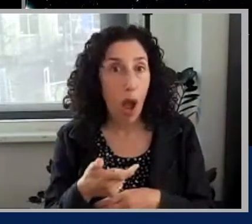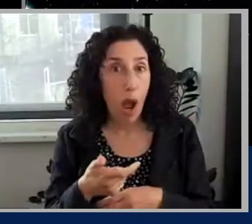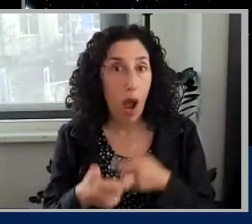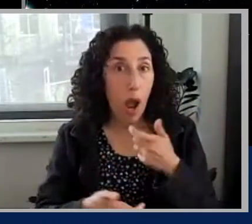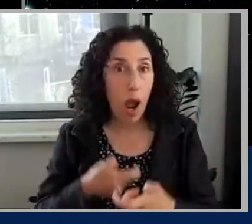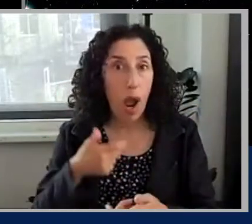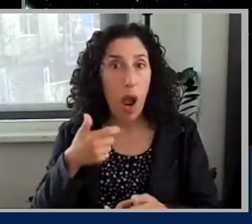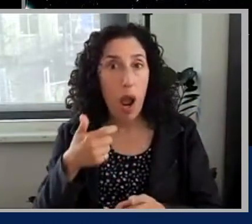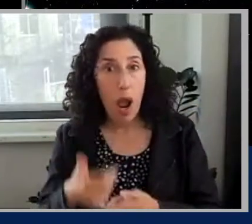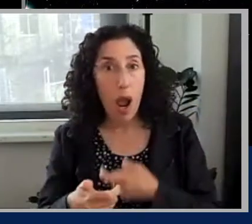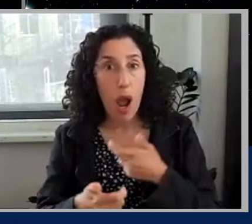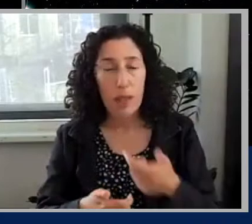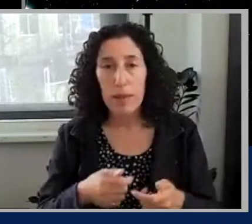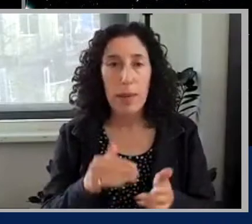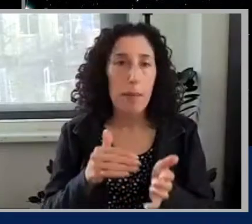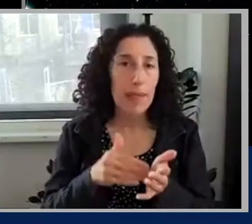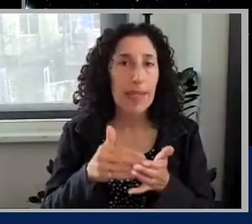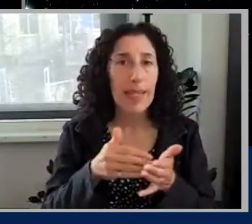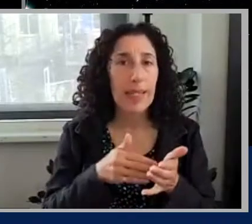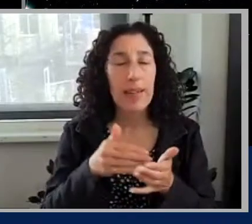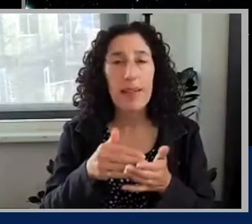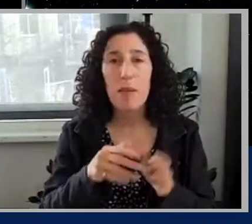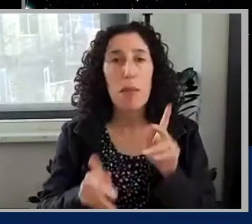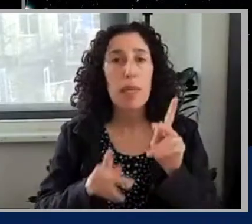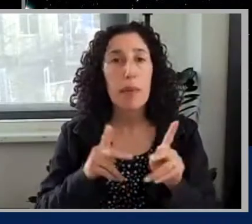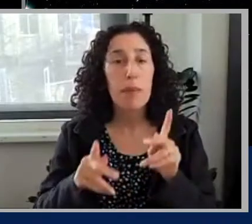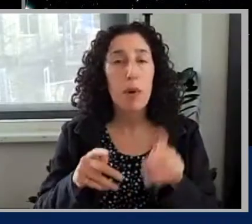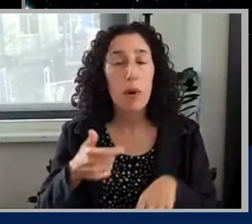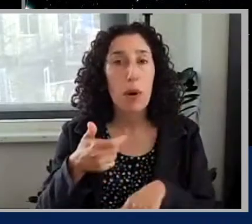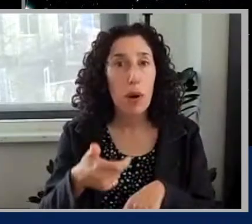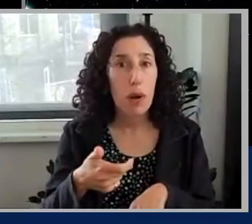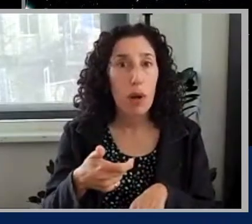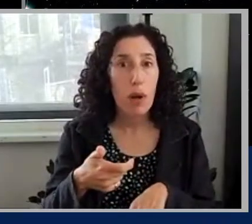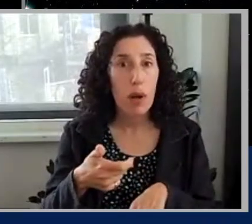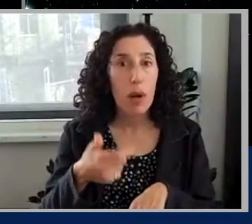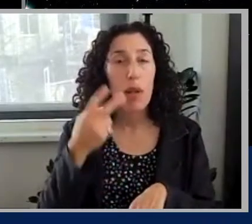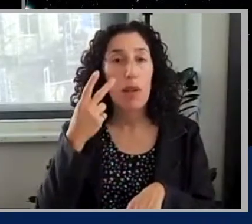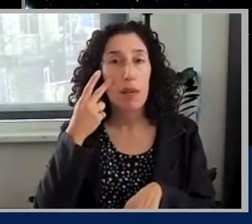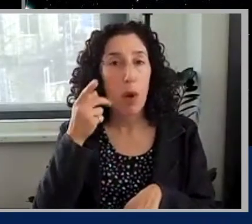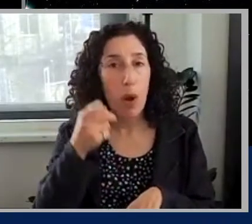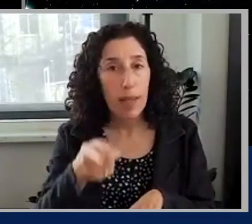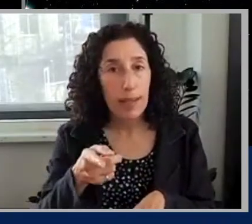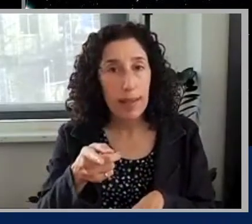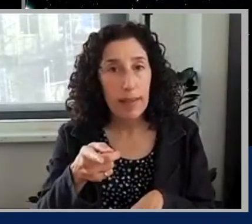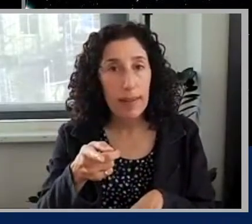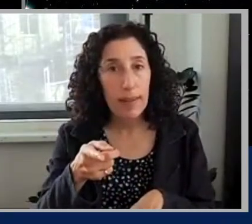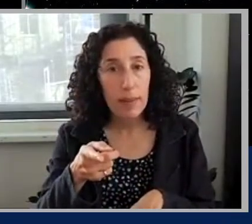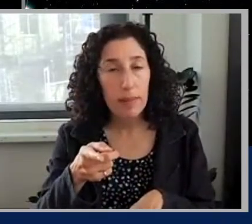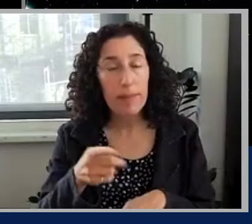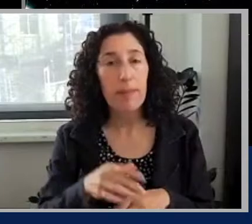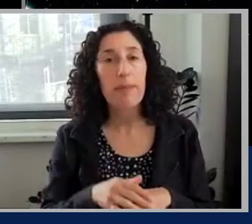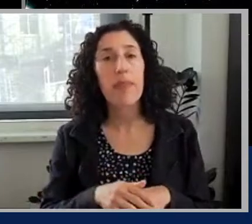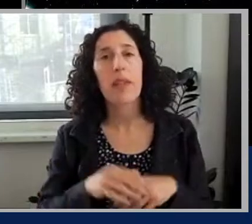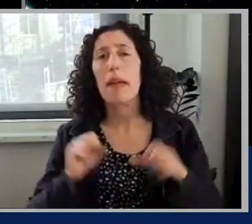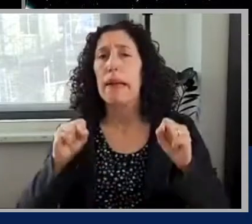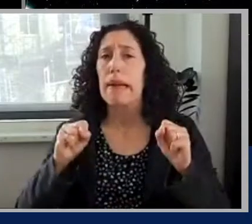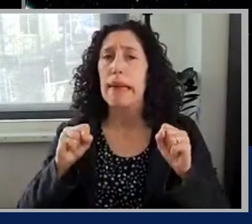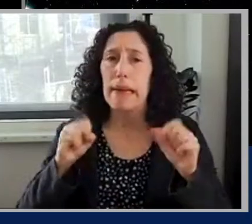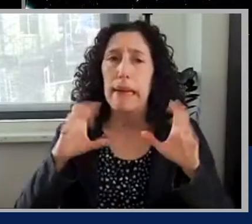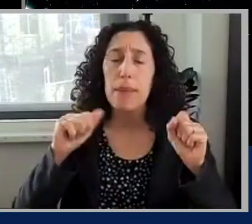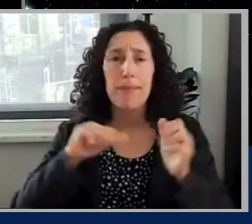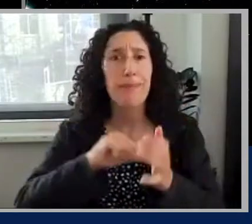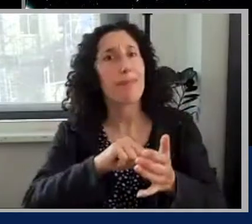think, were about 2 billion people could potentially have been exposed to this sound. And this to me was very